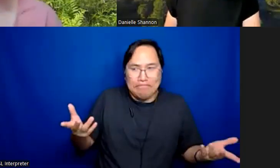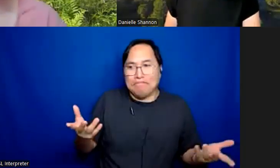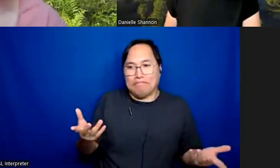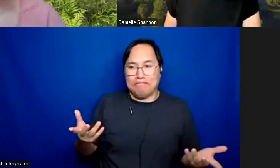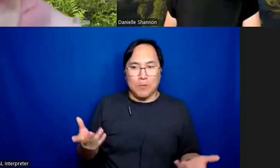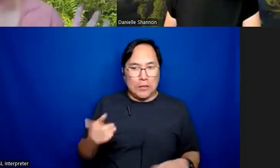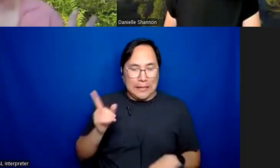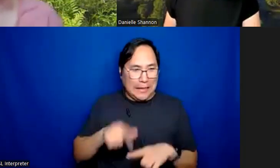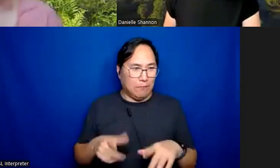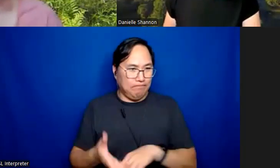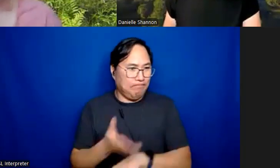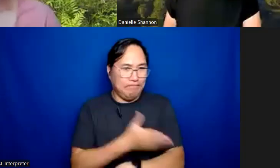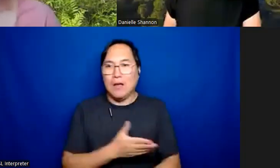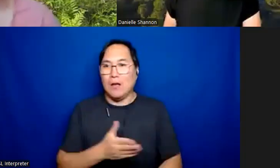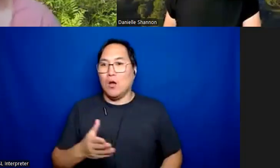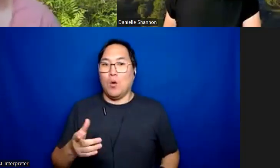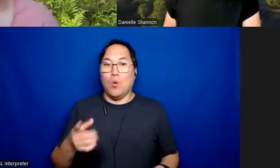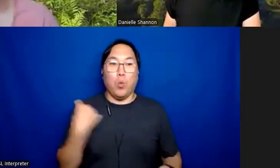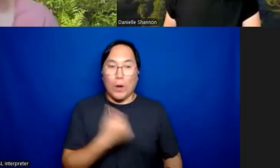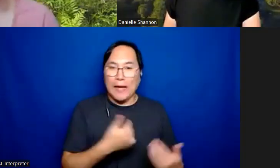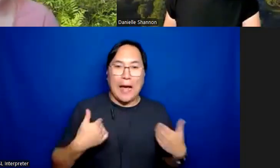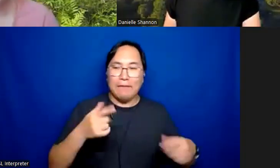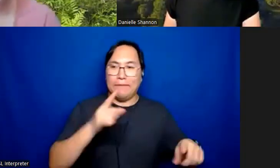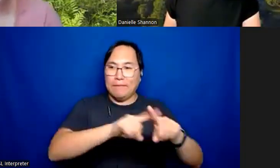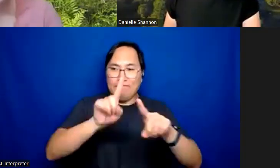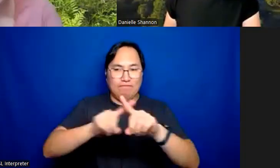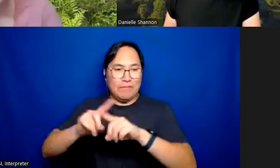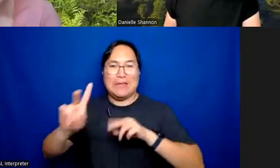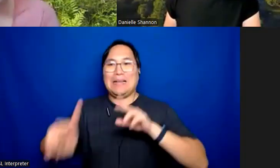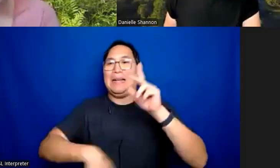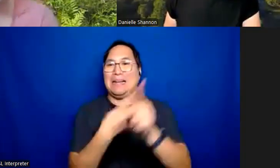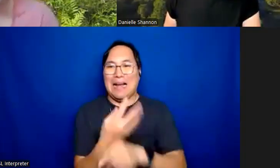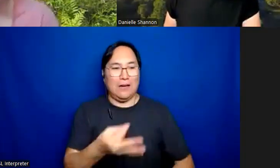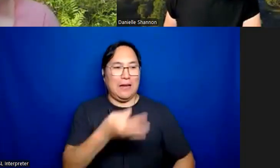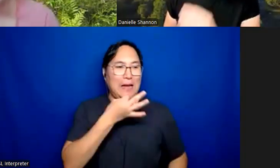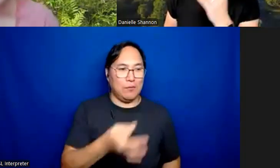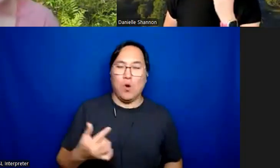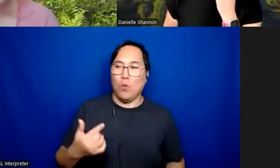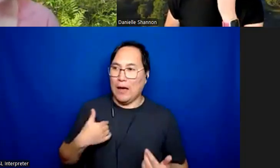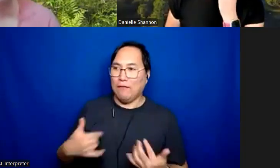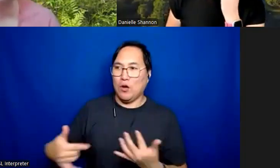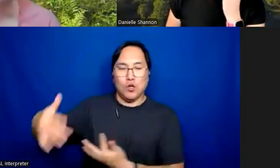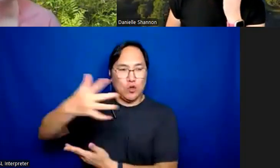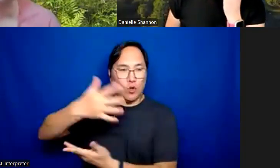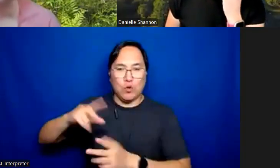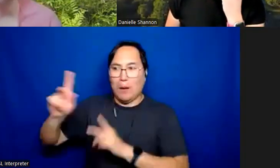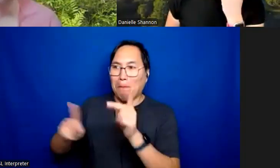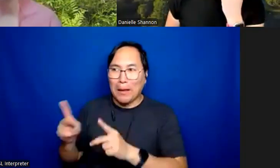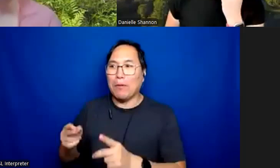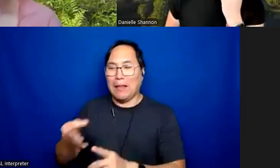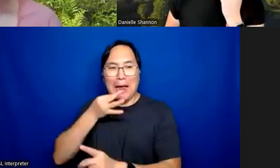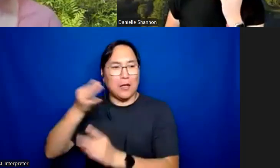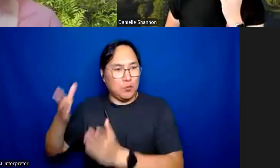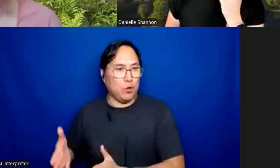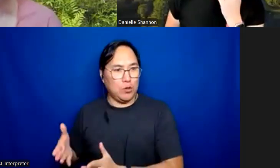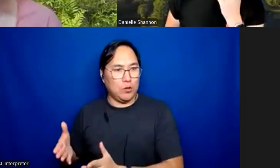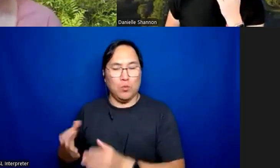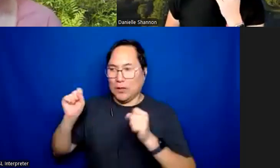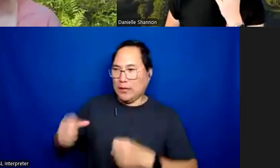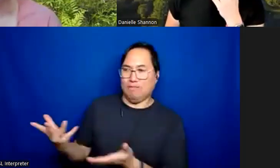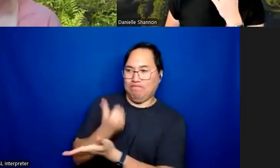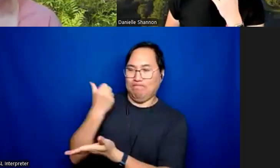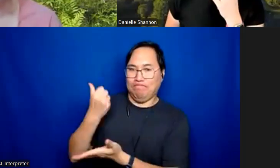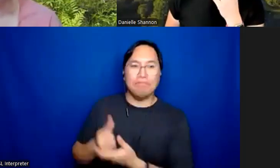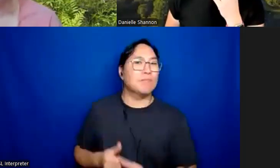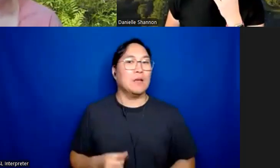like, experts exist everywhere and social scientists have expertise in this area. Does